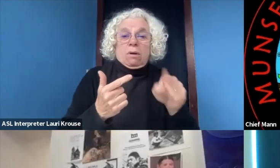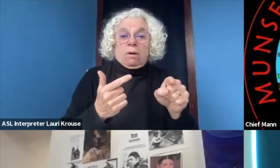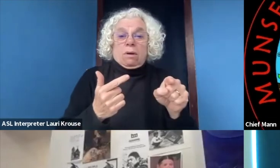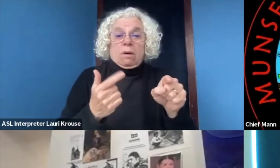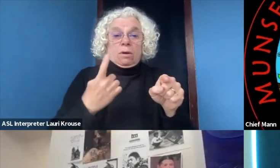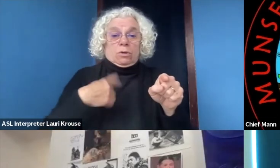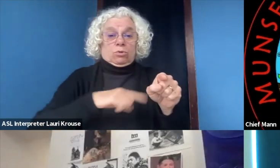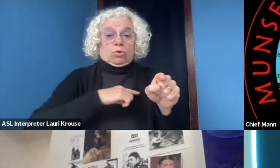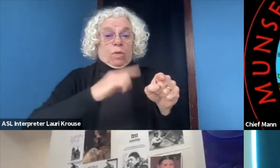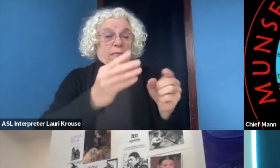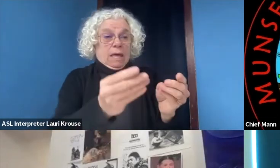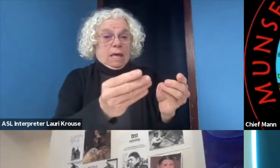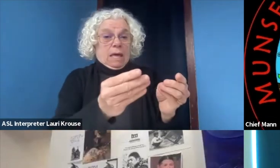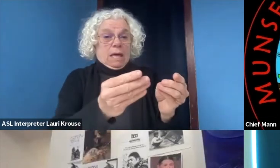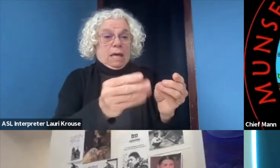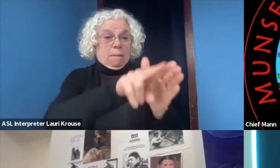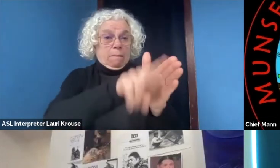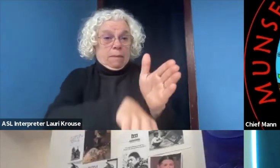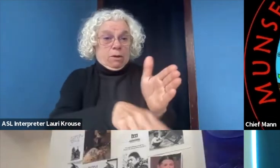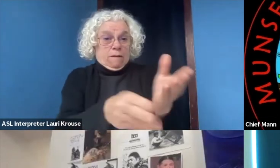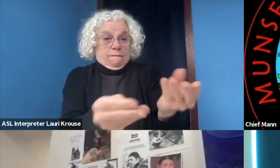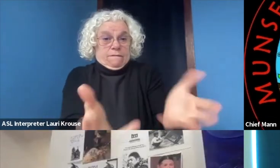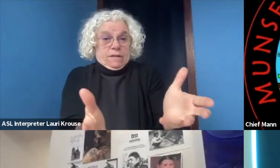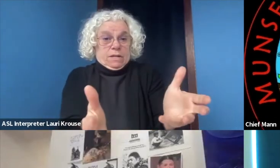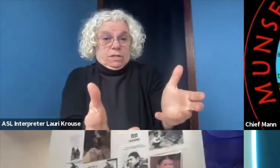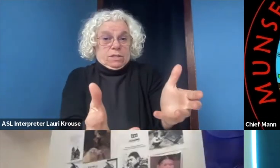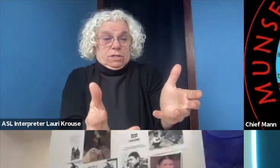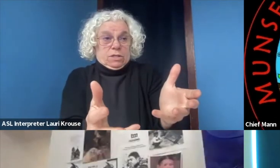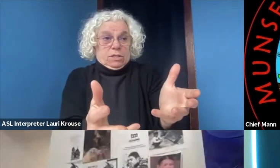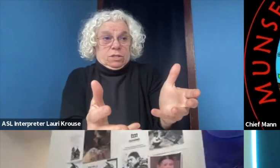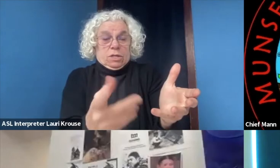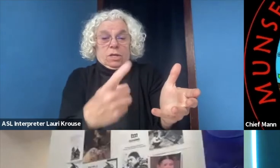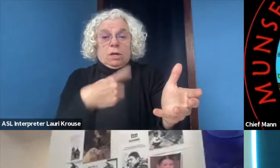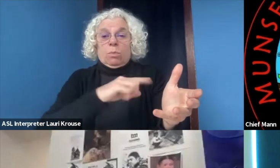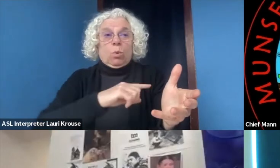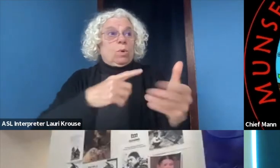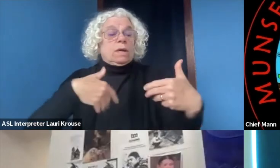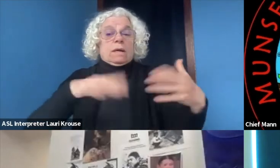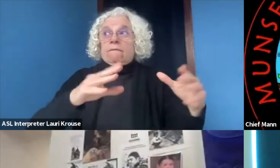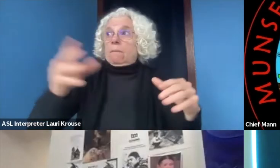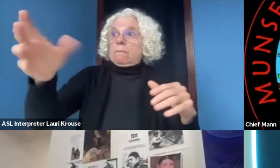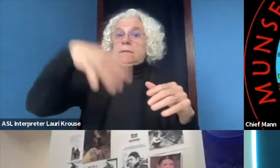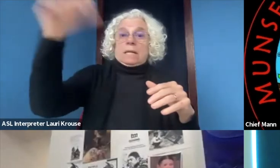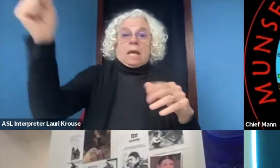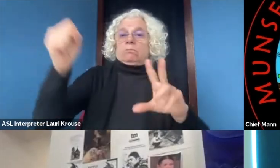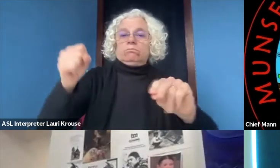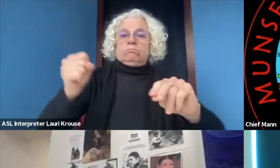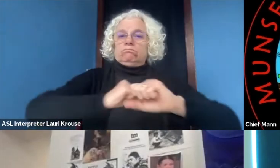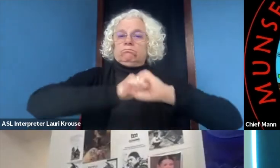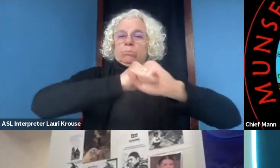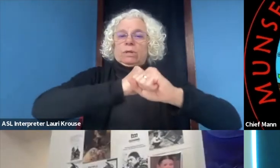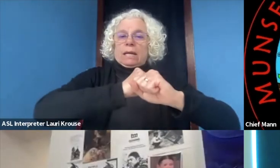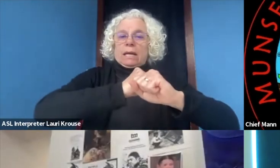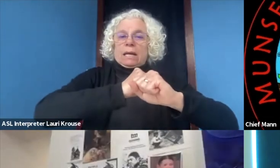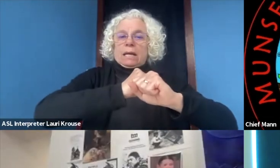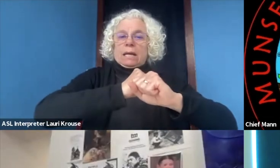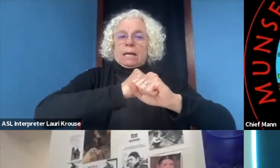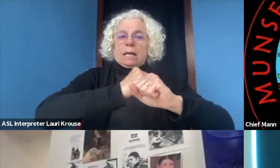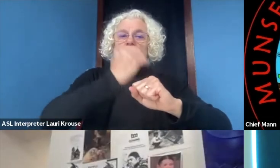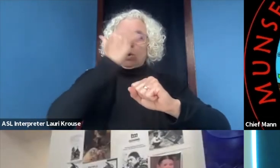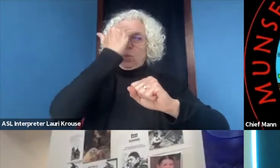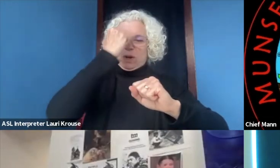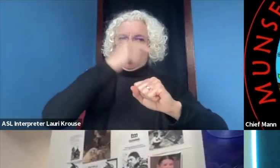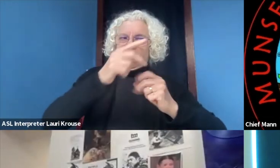up his burial spot because we believe it should be protected. And we know where he is, but we will